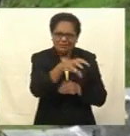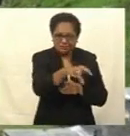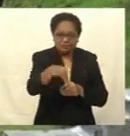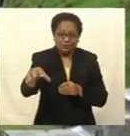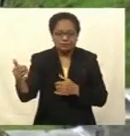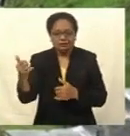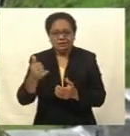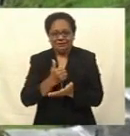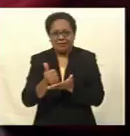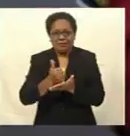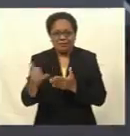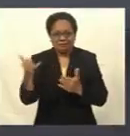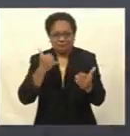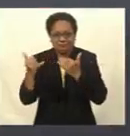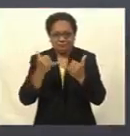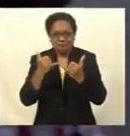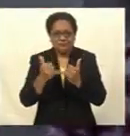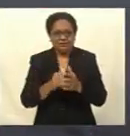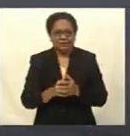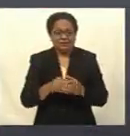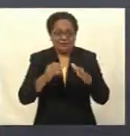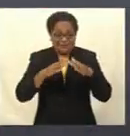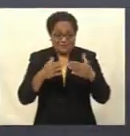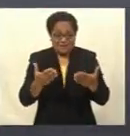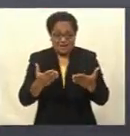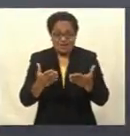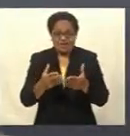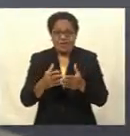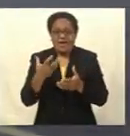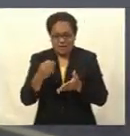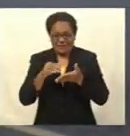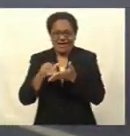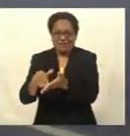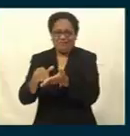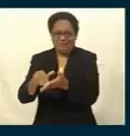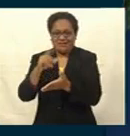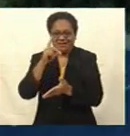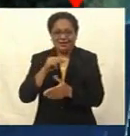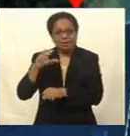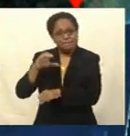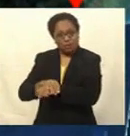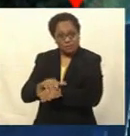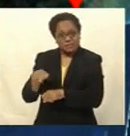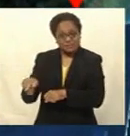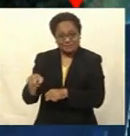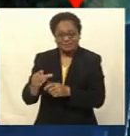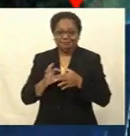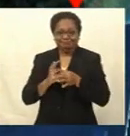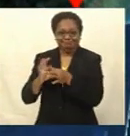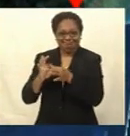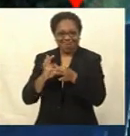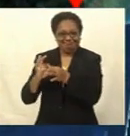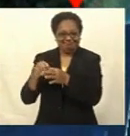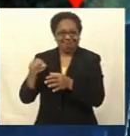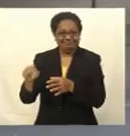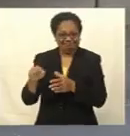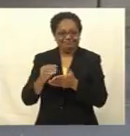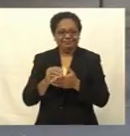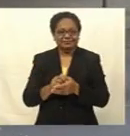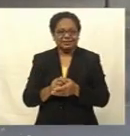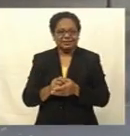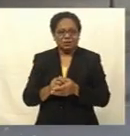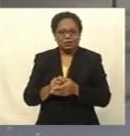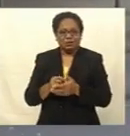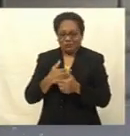are existing collaborations where help is available to the victims. The police, main partners, and we have an